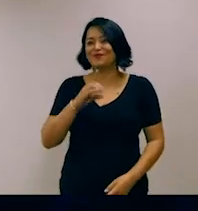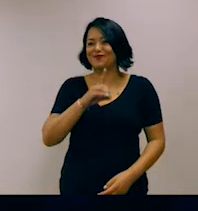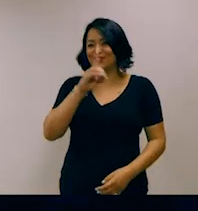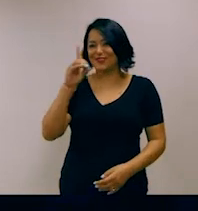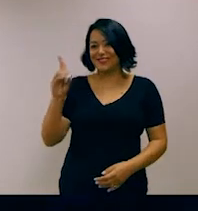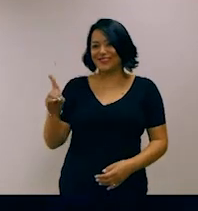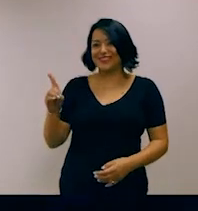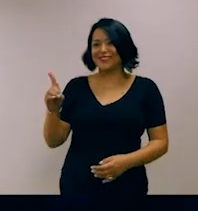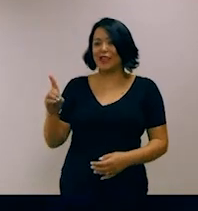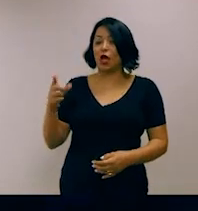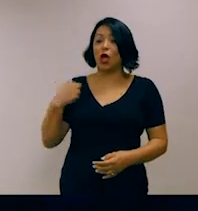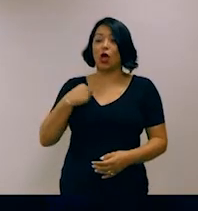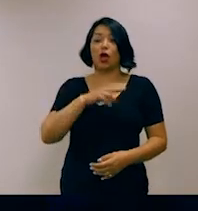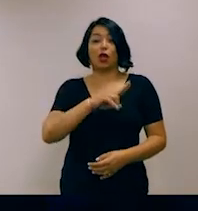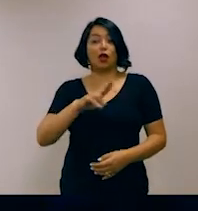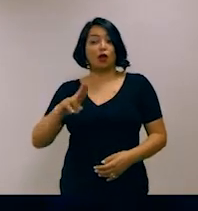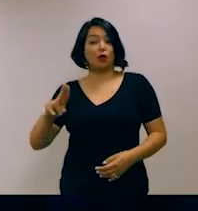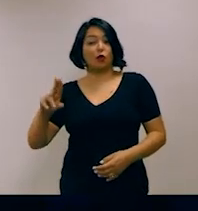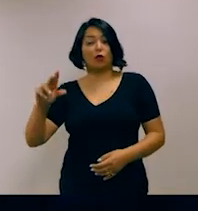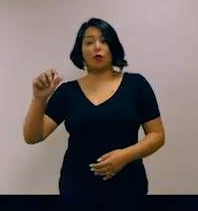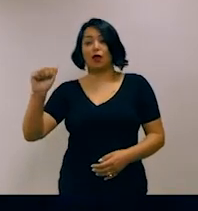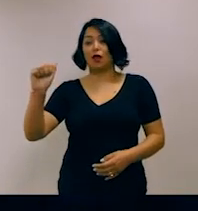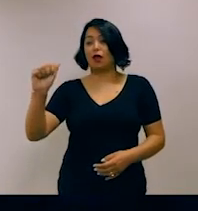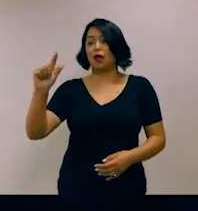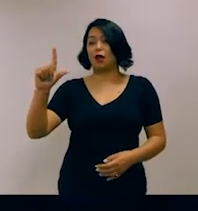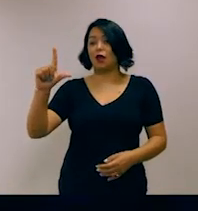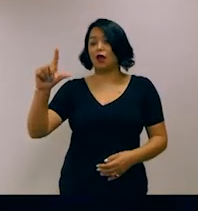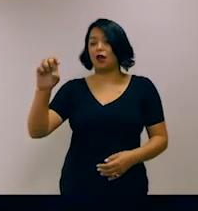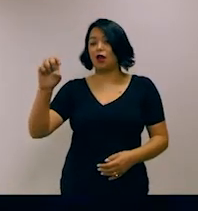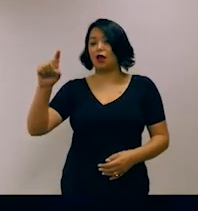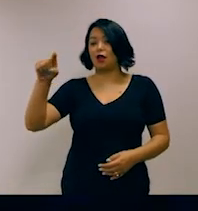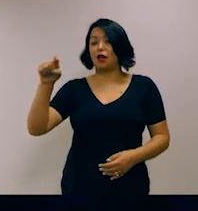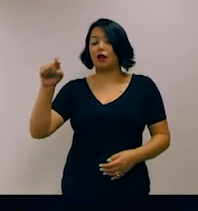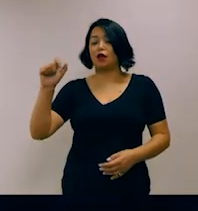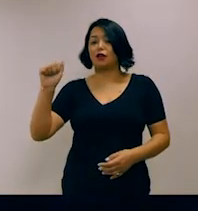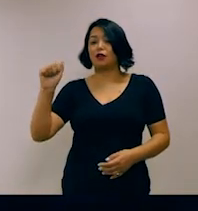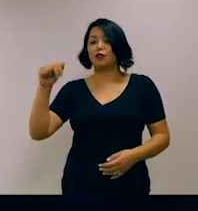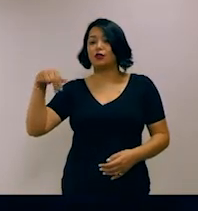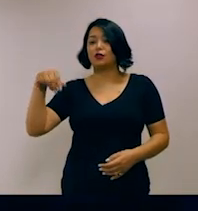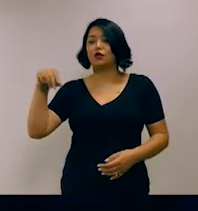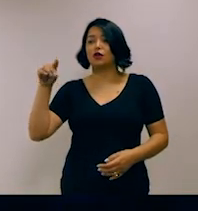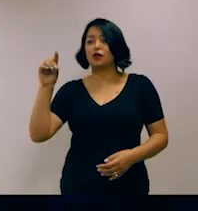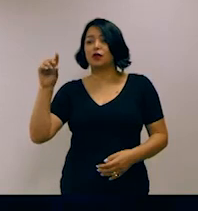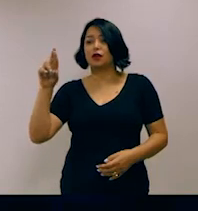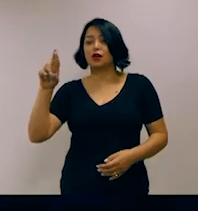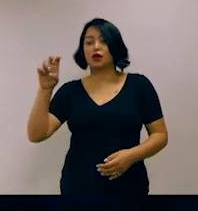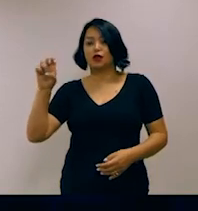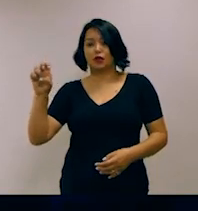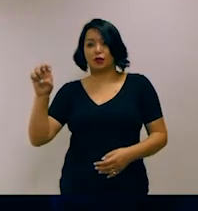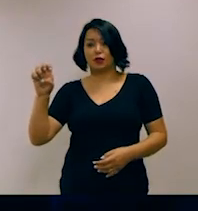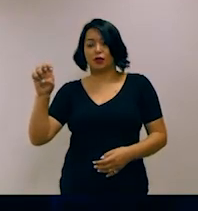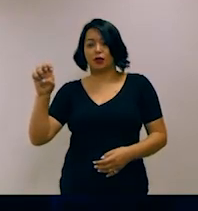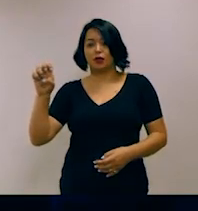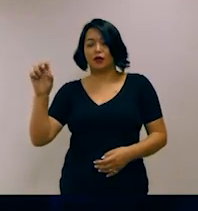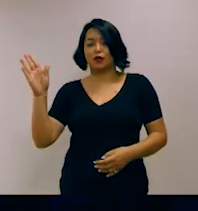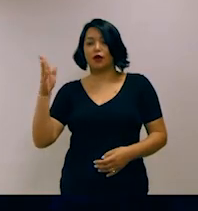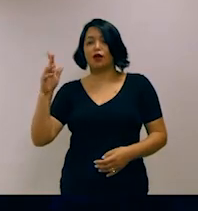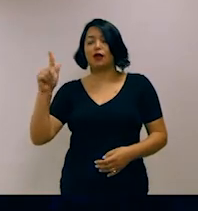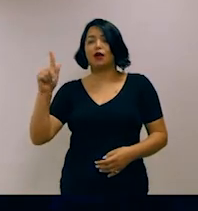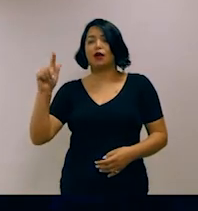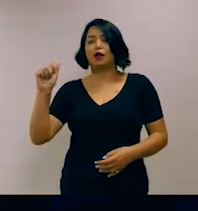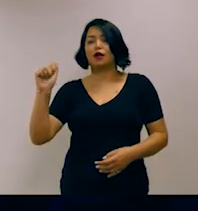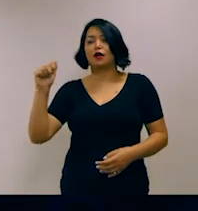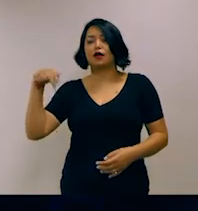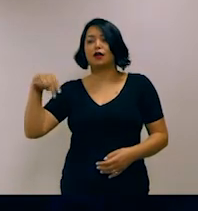Good morning, ladies and gentlemen. My name is Alexandre Gandini. I work at the Rio Grande do Sul Court